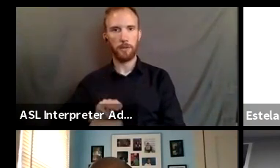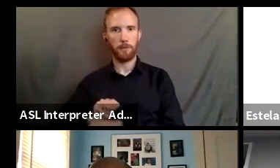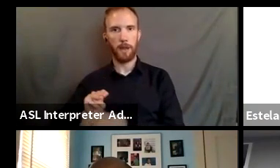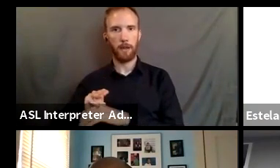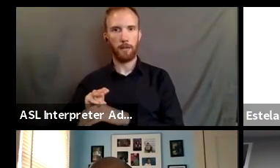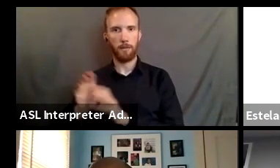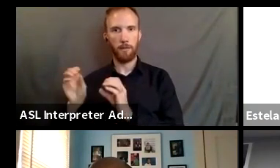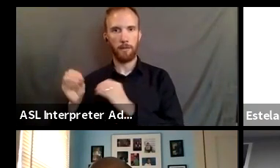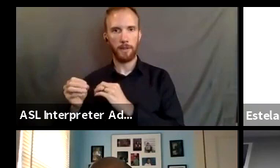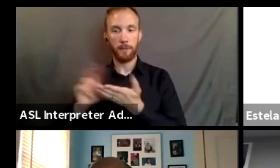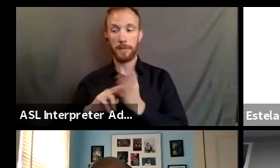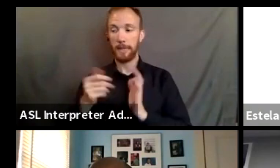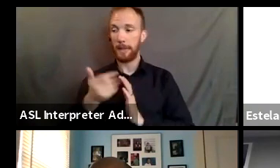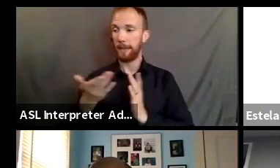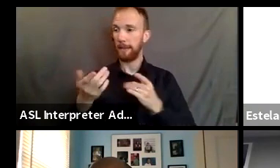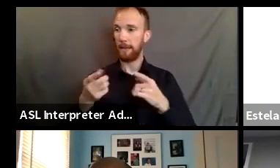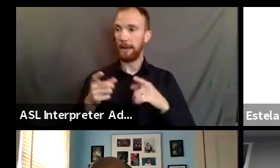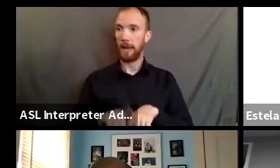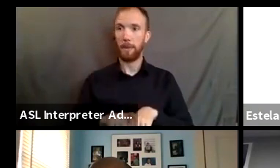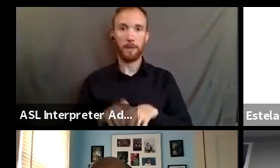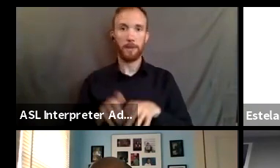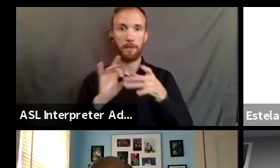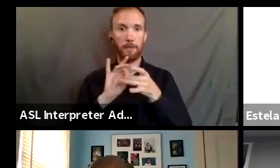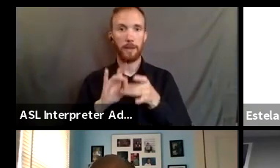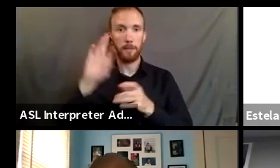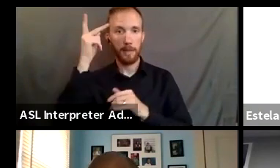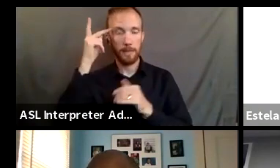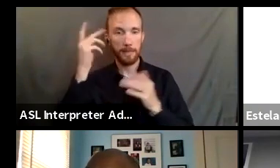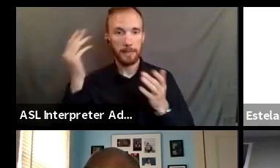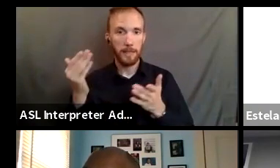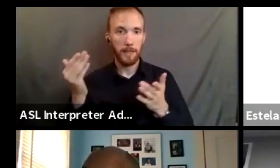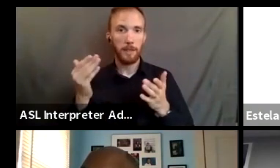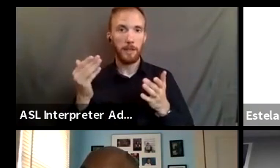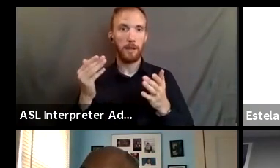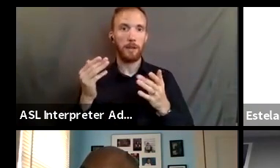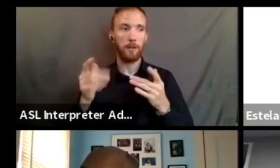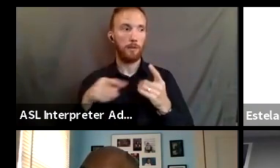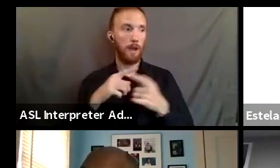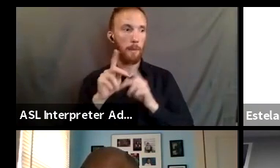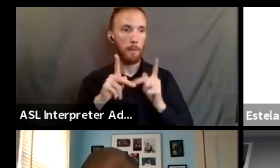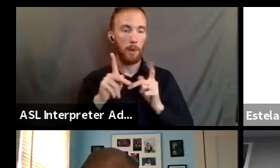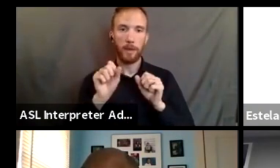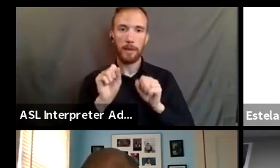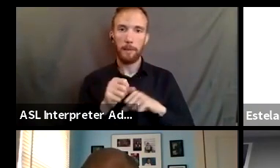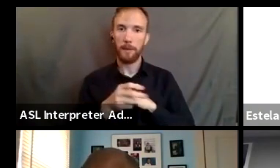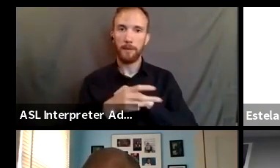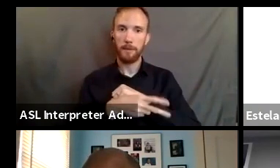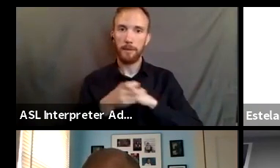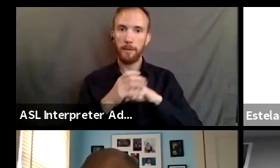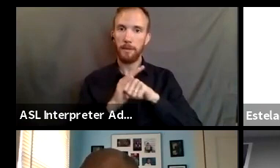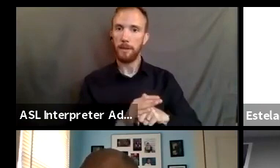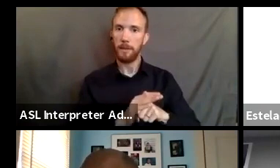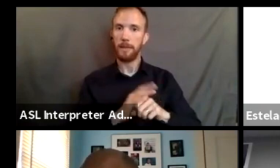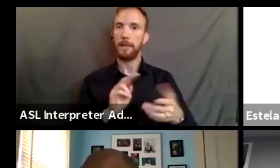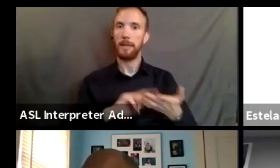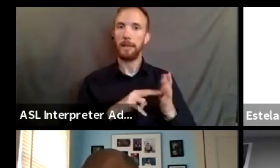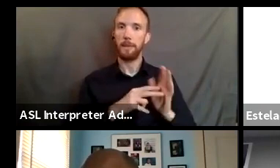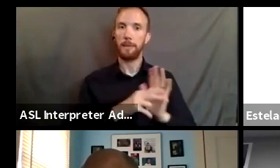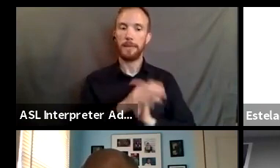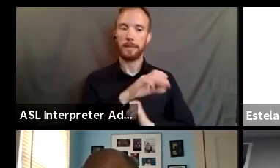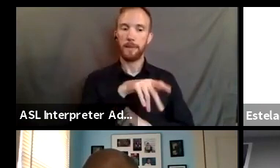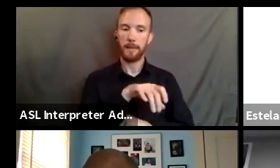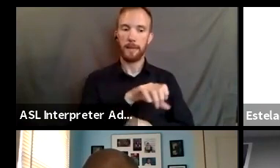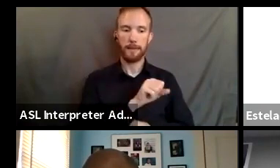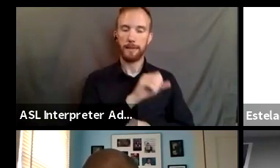place in this city where oppressed people can be exploited chicago public schools is ground zero at a